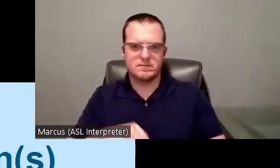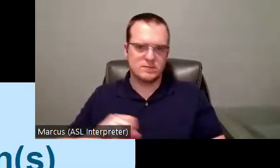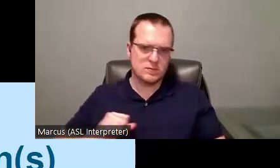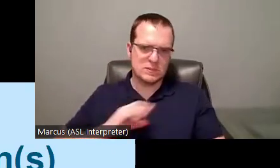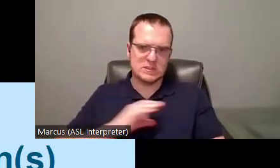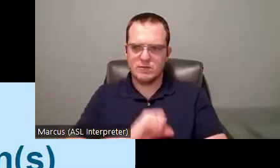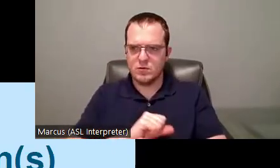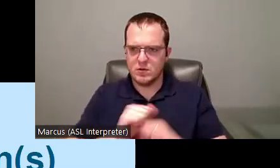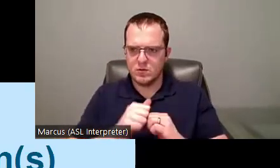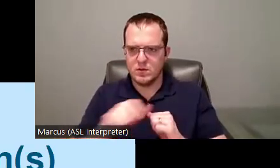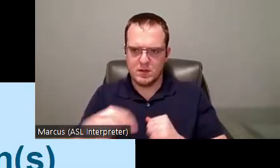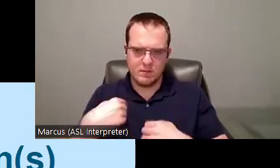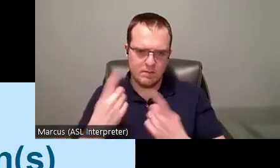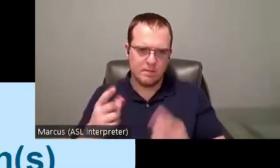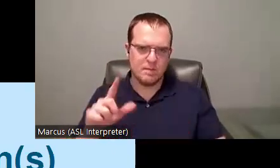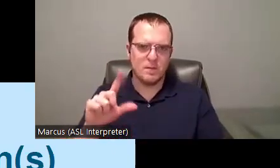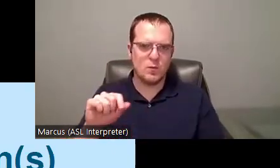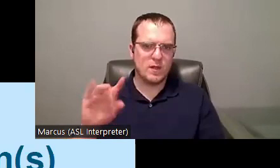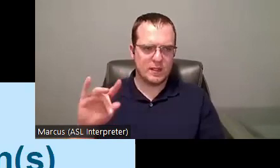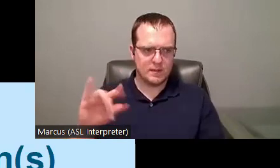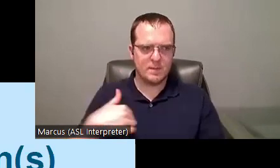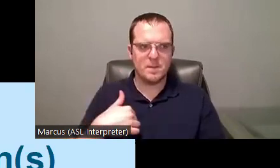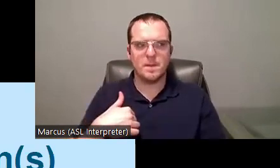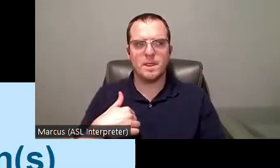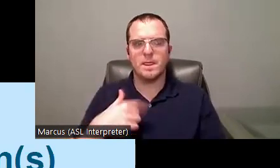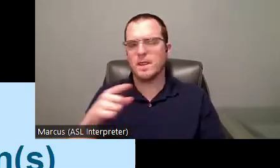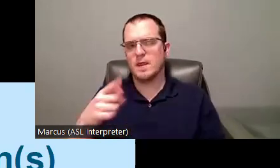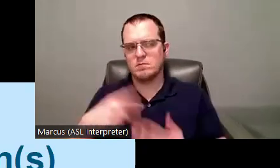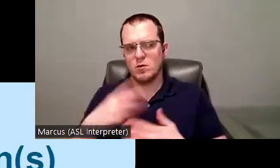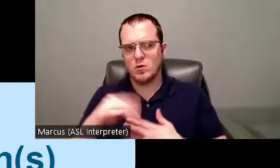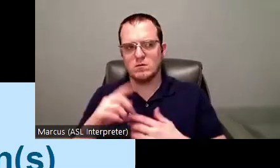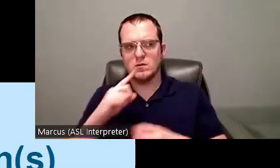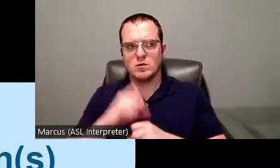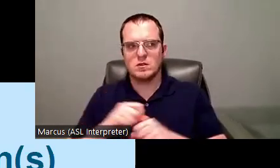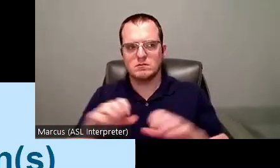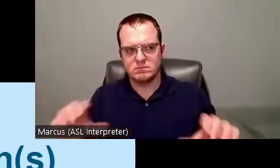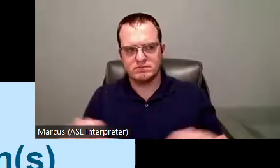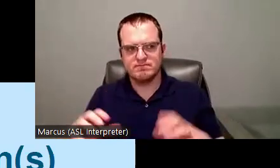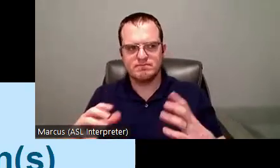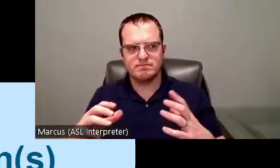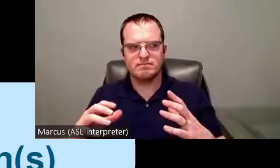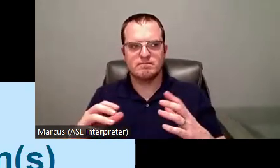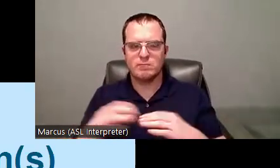since 2018. And this program has enabled more than 100 entrepreneurs to go through